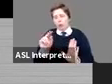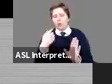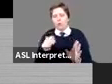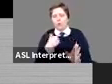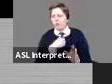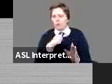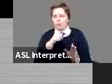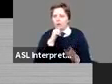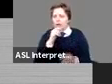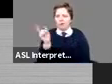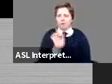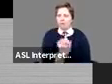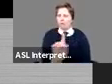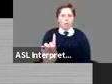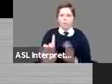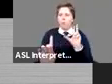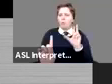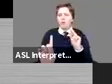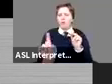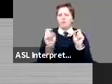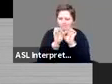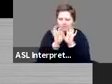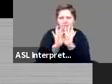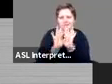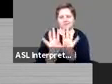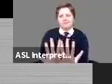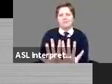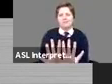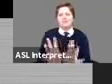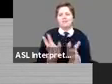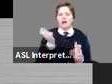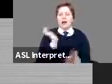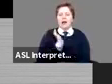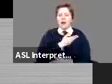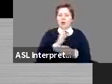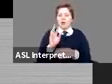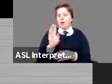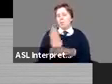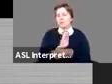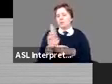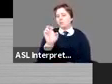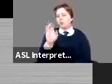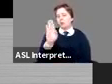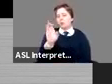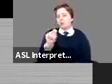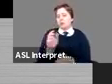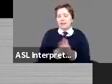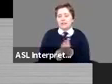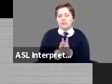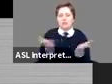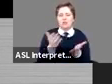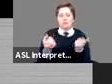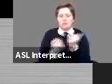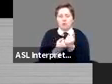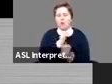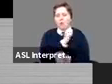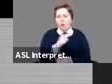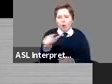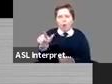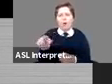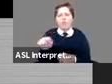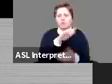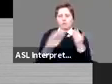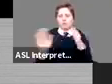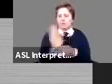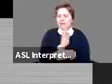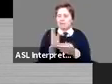traveling it alone. The Northwest Ohio Business Reboot Initiative is here to help all businesses in the community. We encourage any